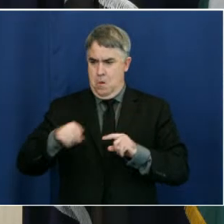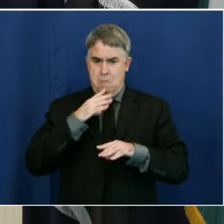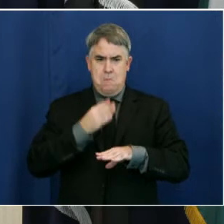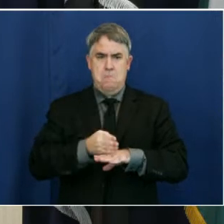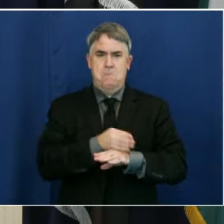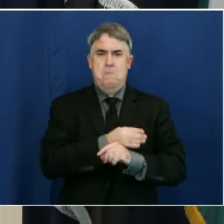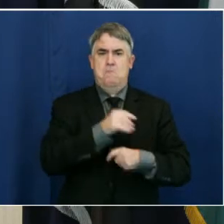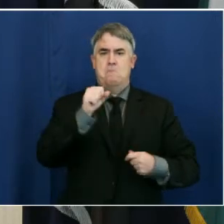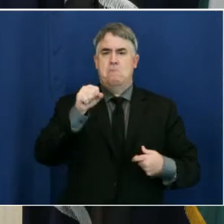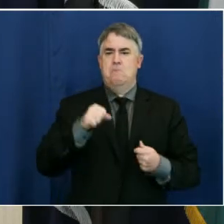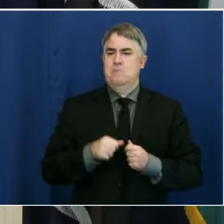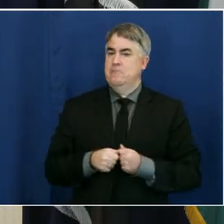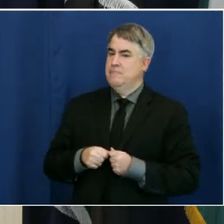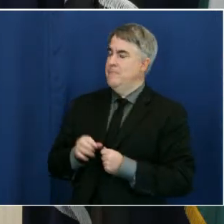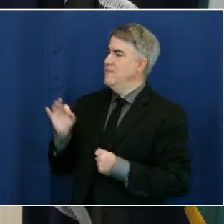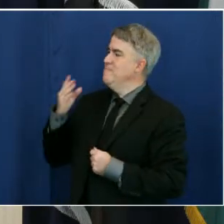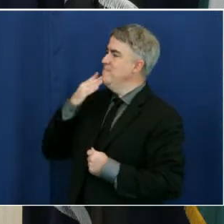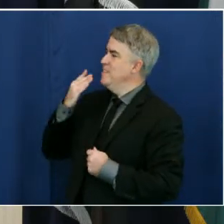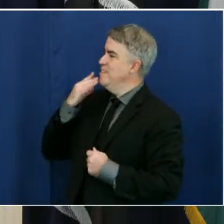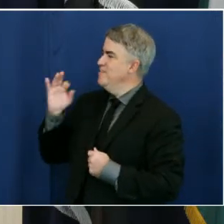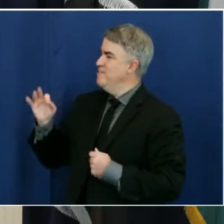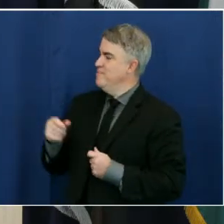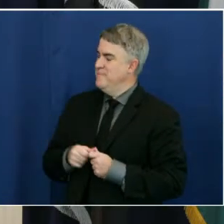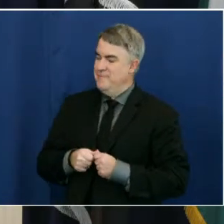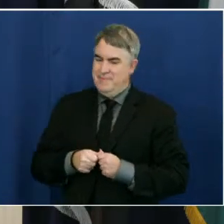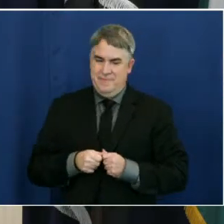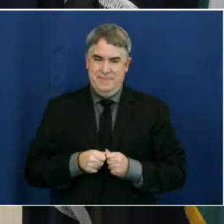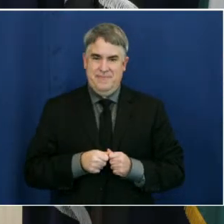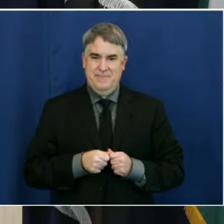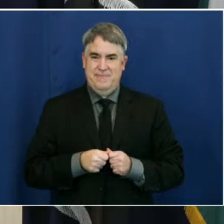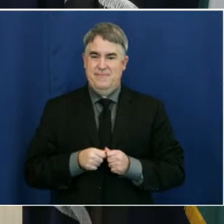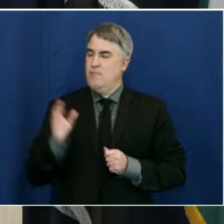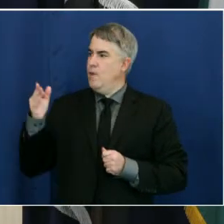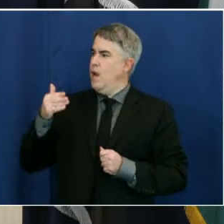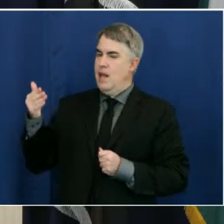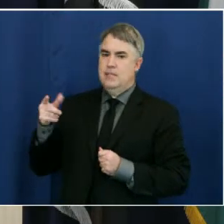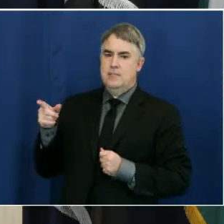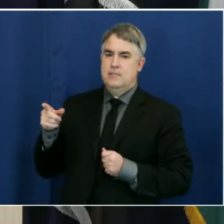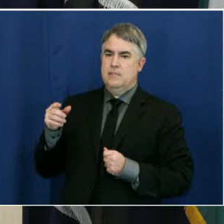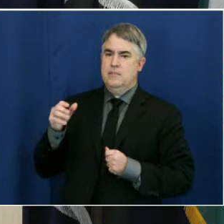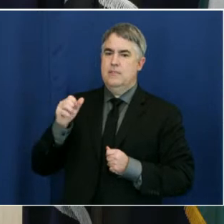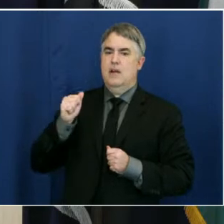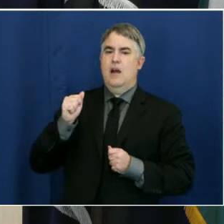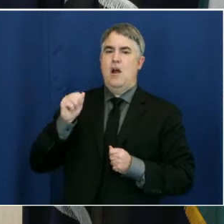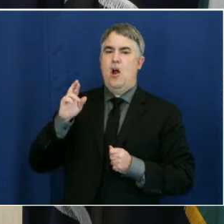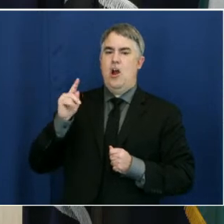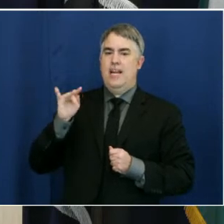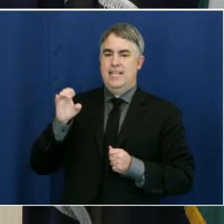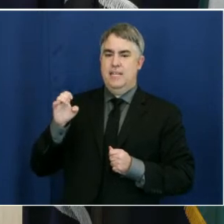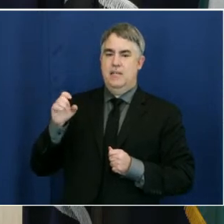Okay, thank you so much. Thank you. Our next caller is Artie Ojeda with NBC7.